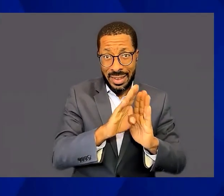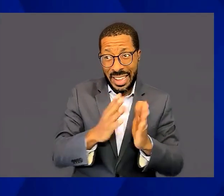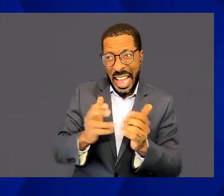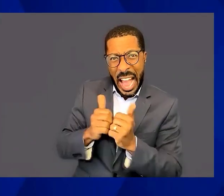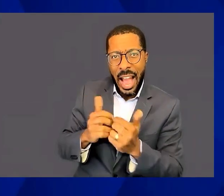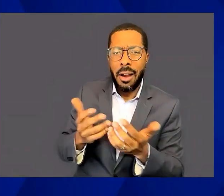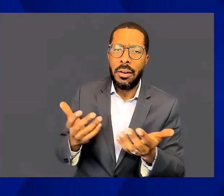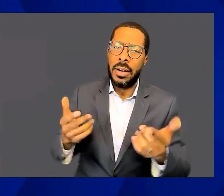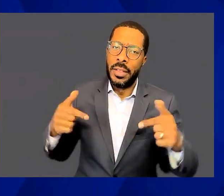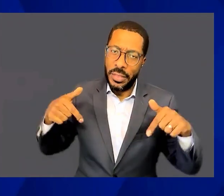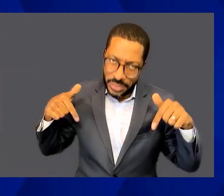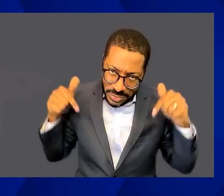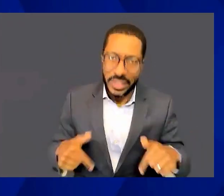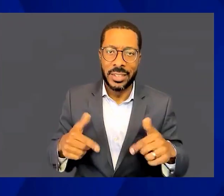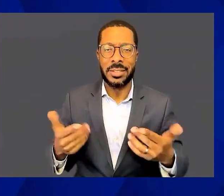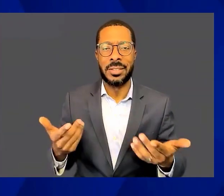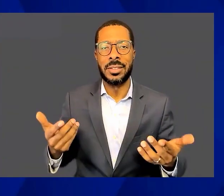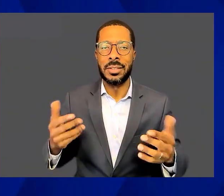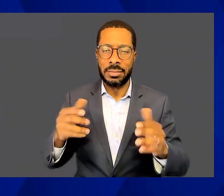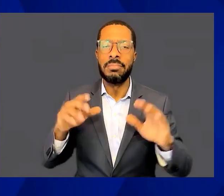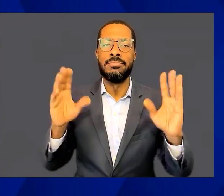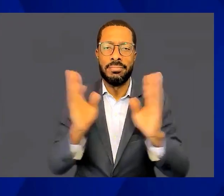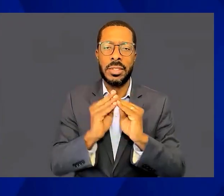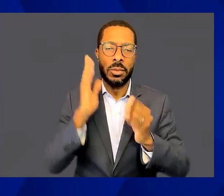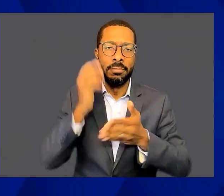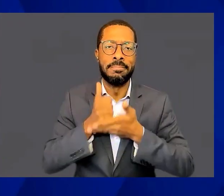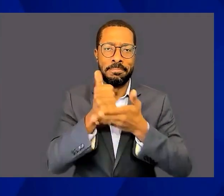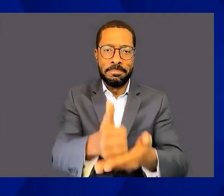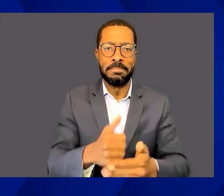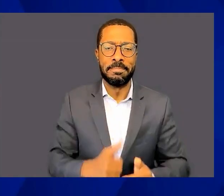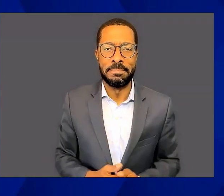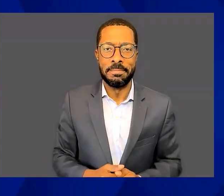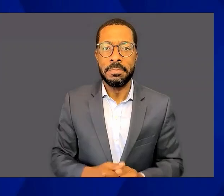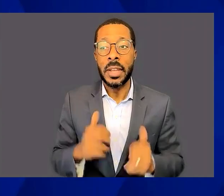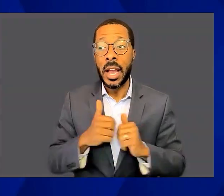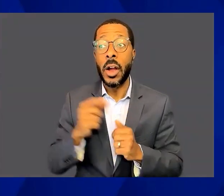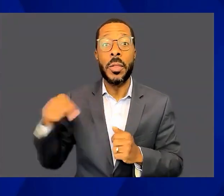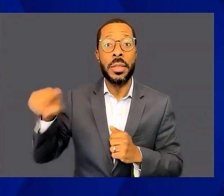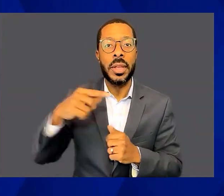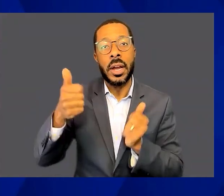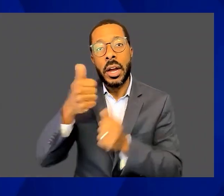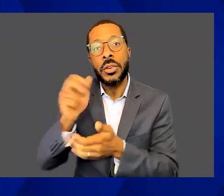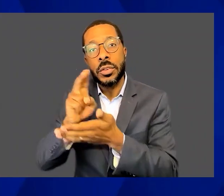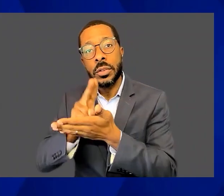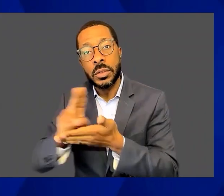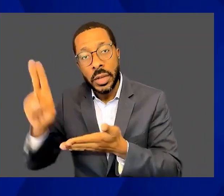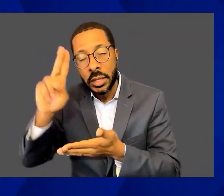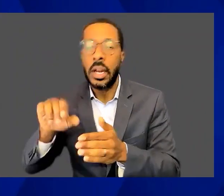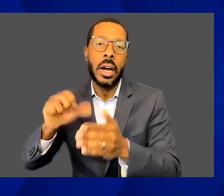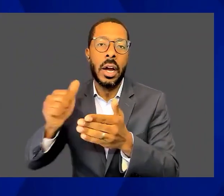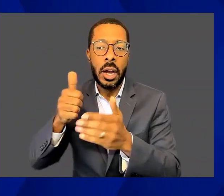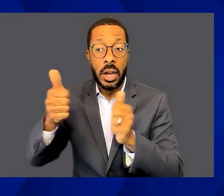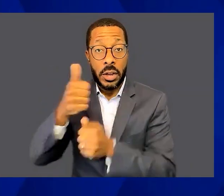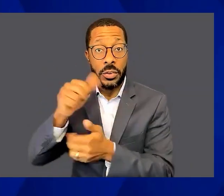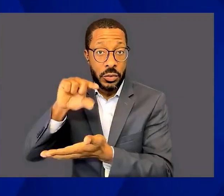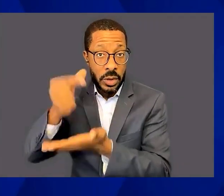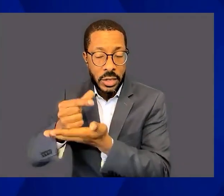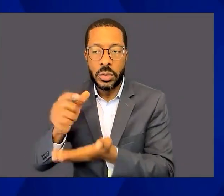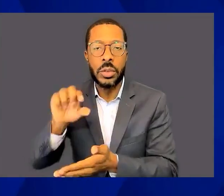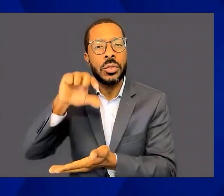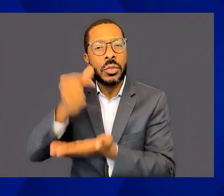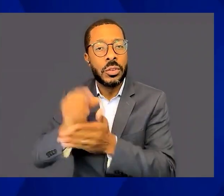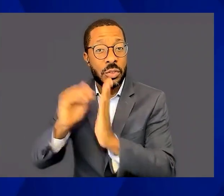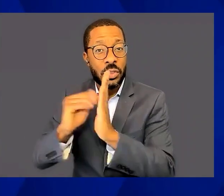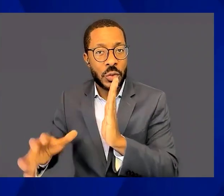provides a national platform for undergraduate and graduate students to present their research. We offer professional development sessions focused